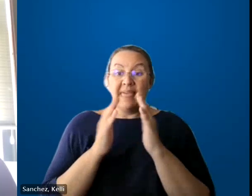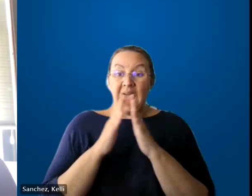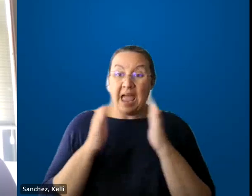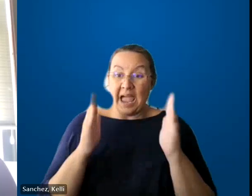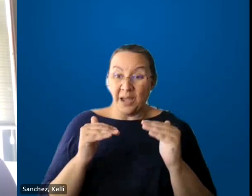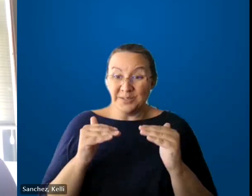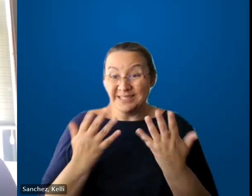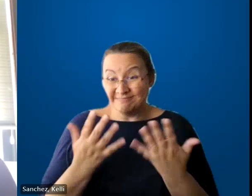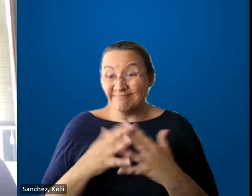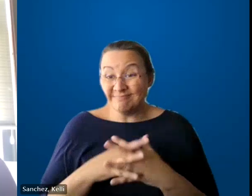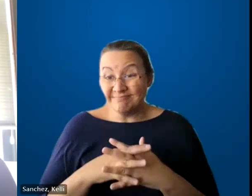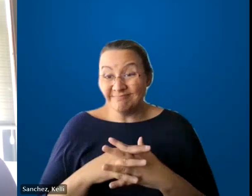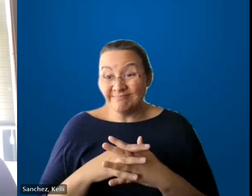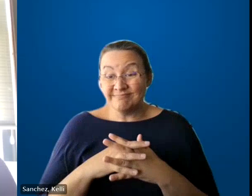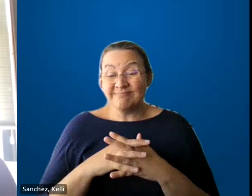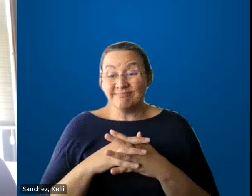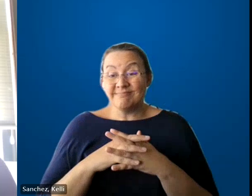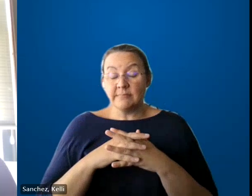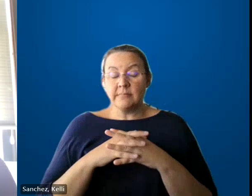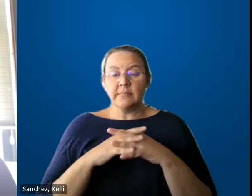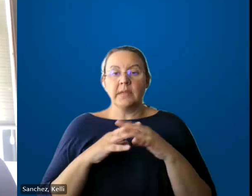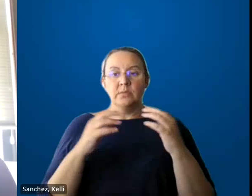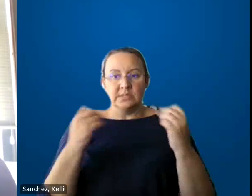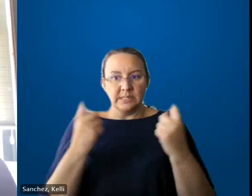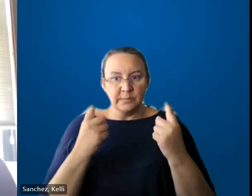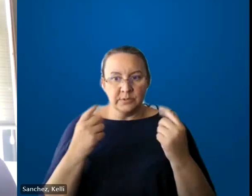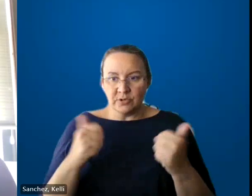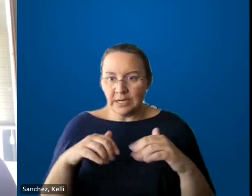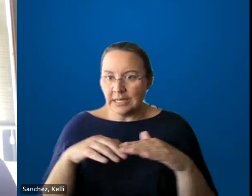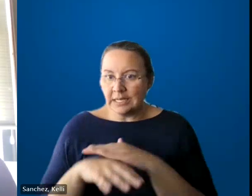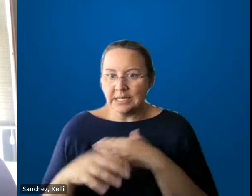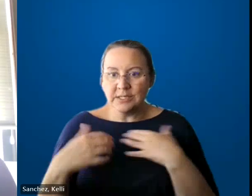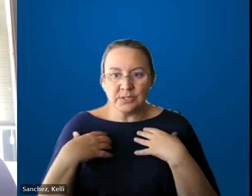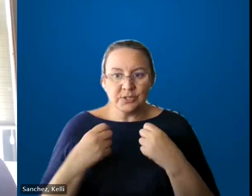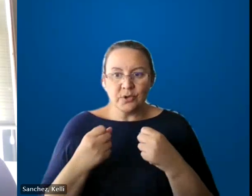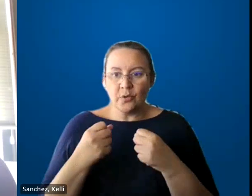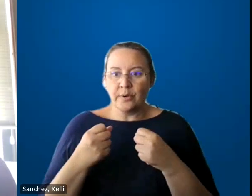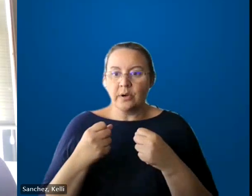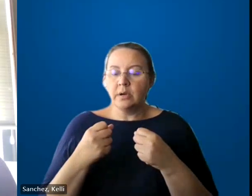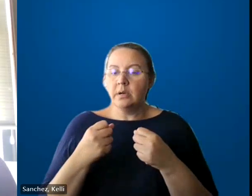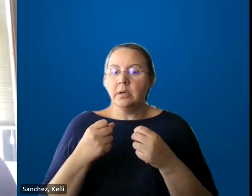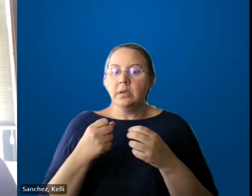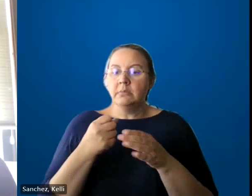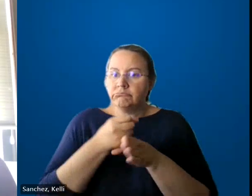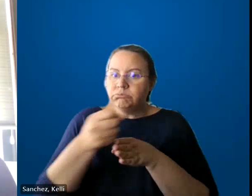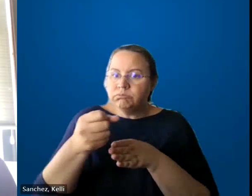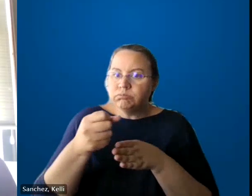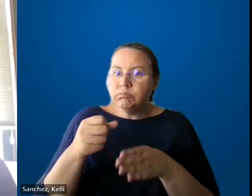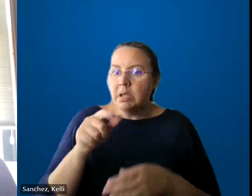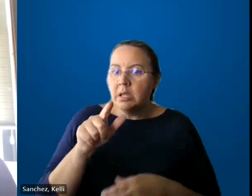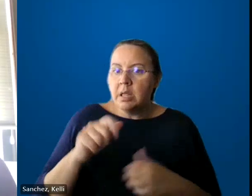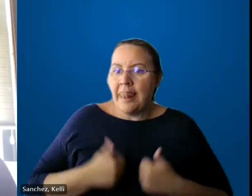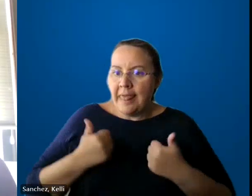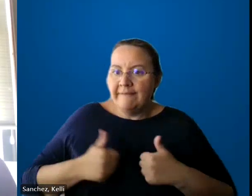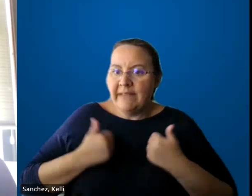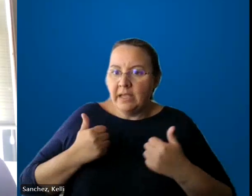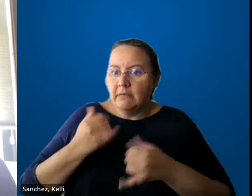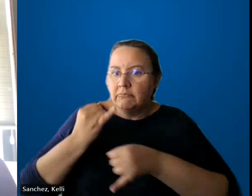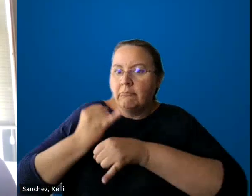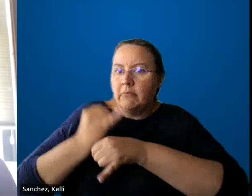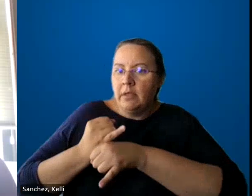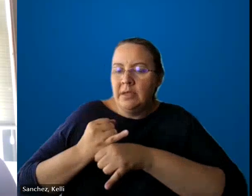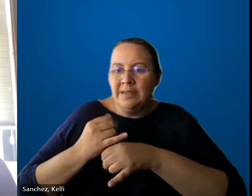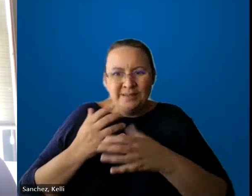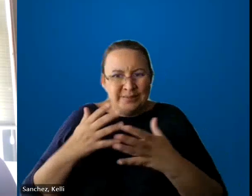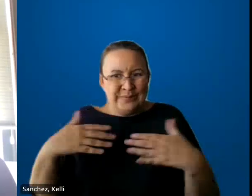whenever somebody is trying to get into sober living, sometimes there's just comfortability issues. And I think that